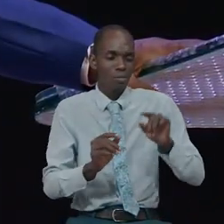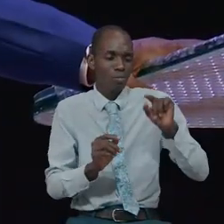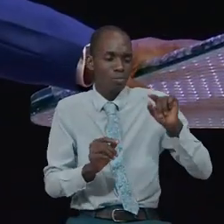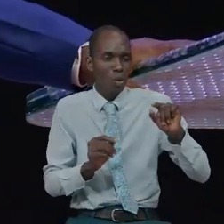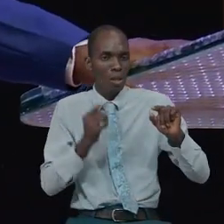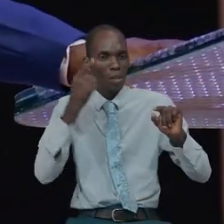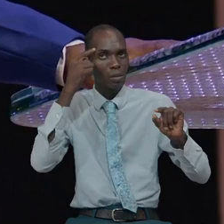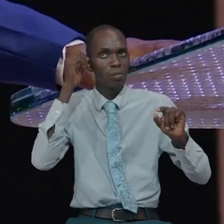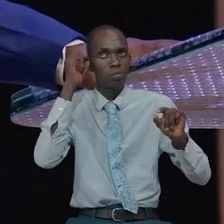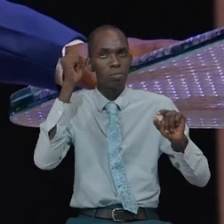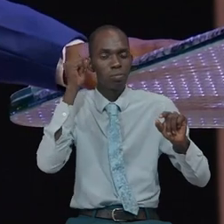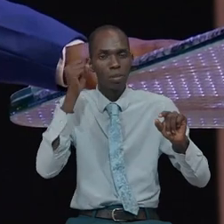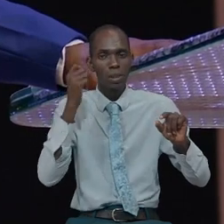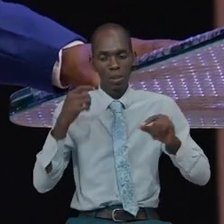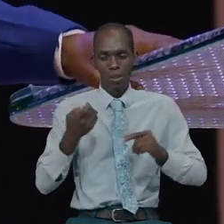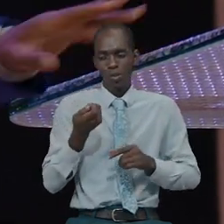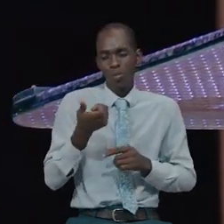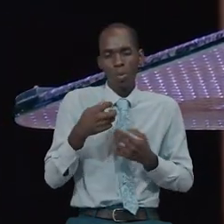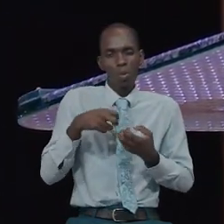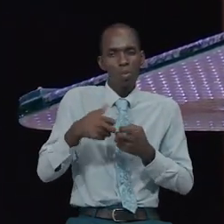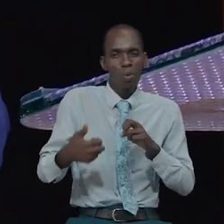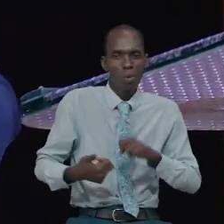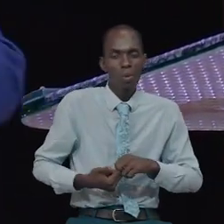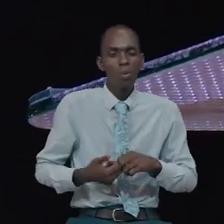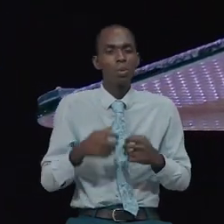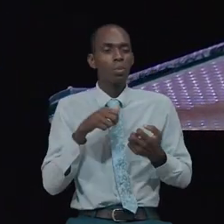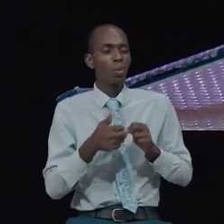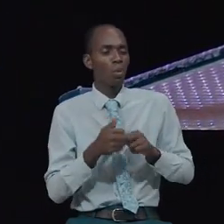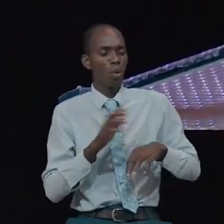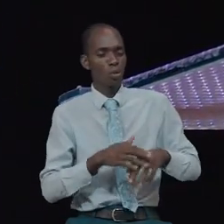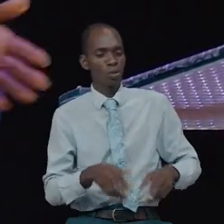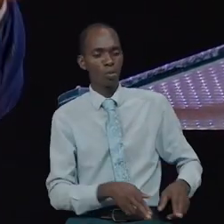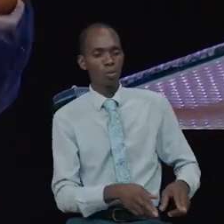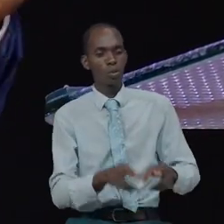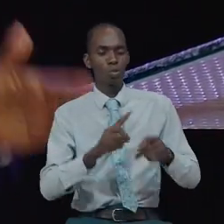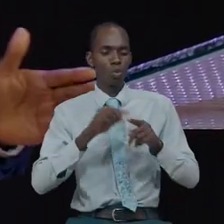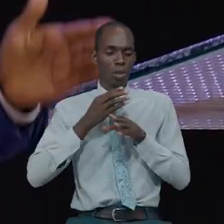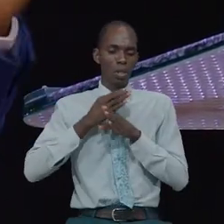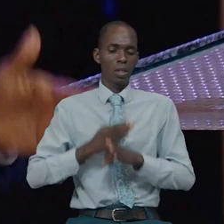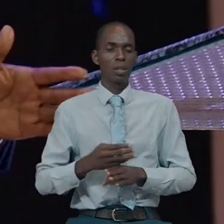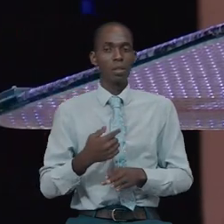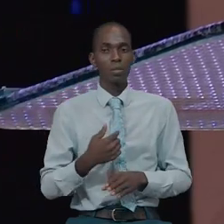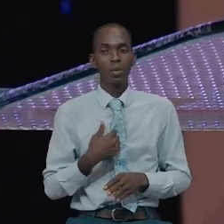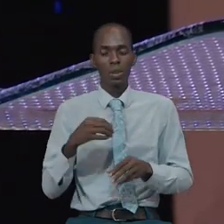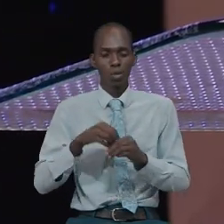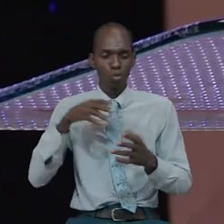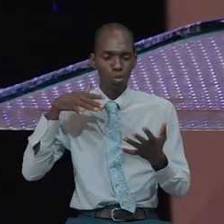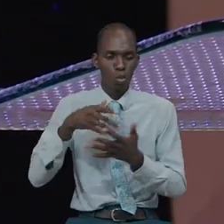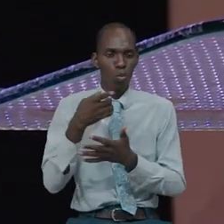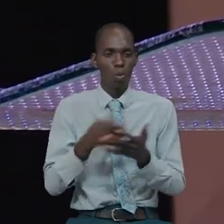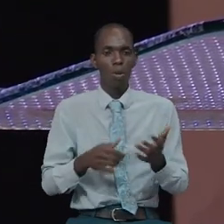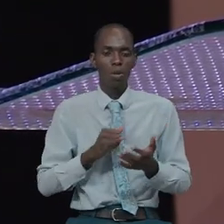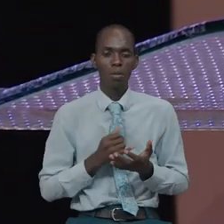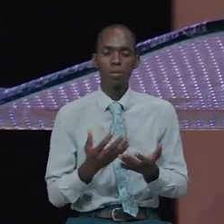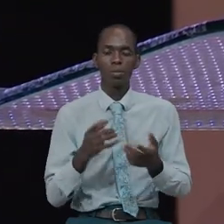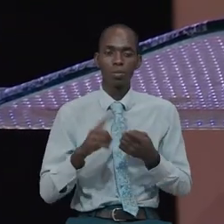headache, a slight problem, a problem on the road to hinder me in studying what I wanted to study.